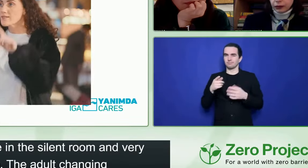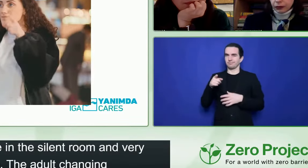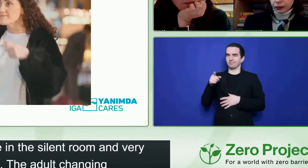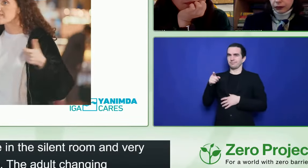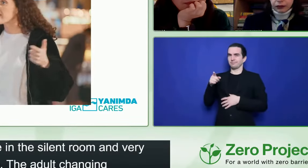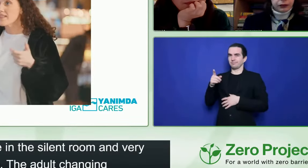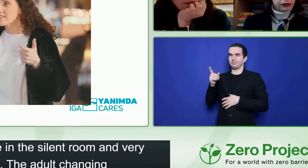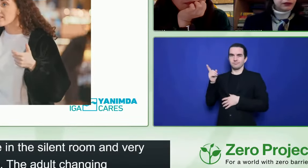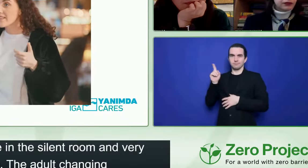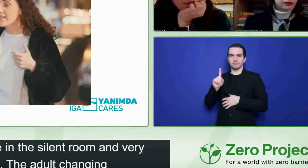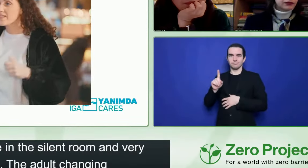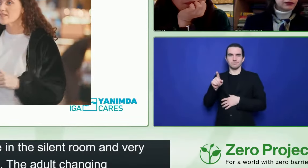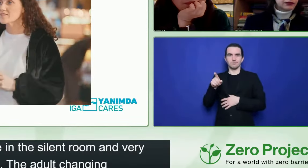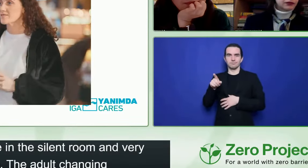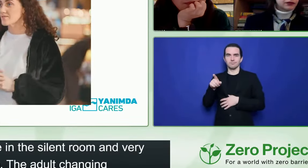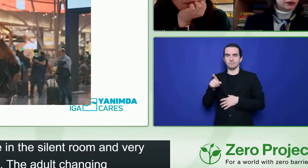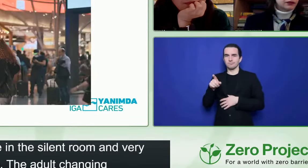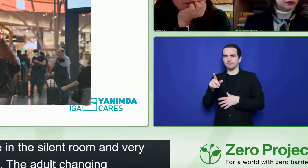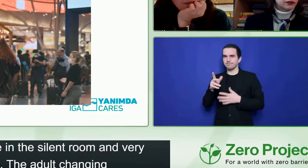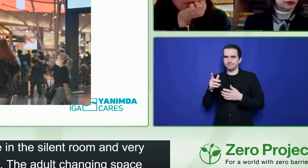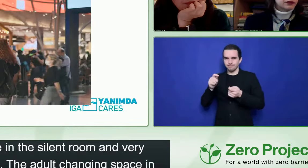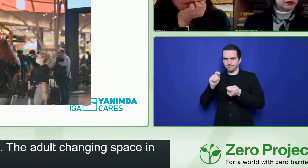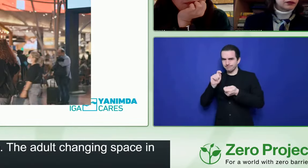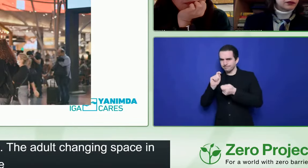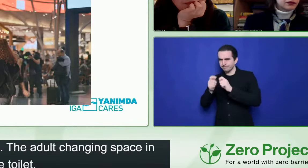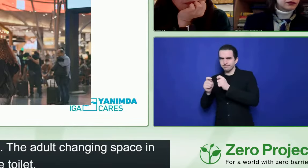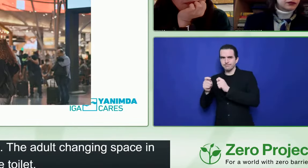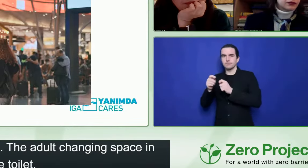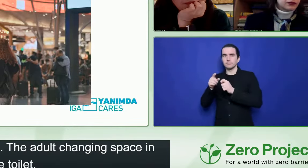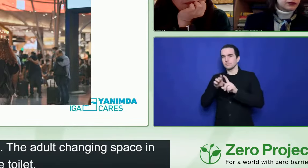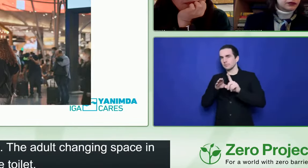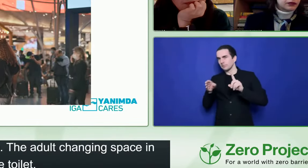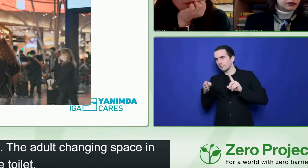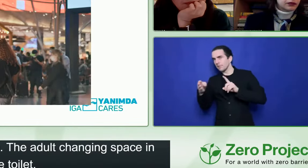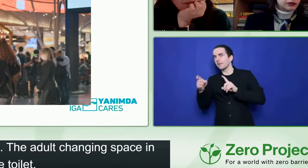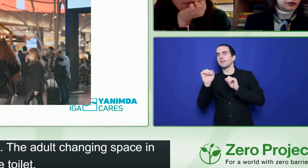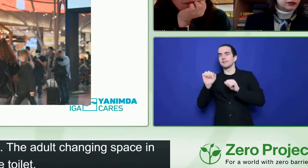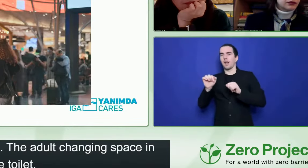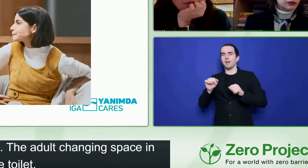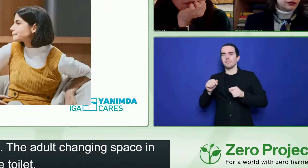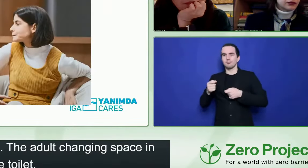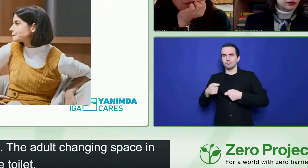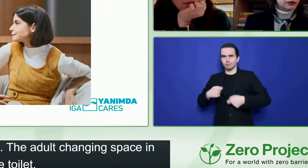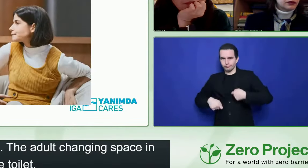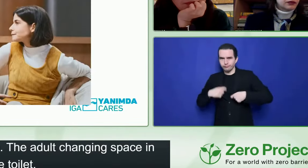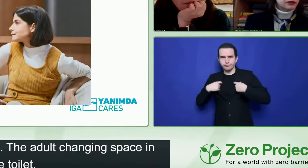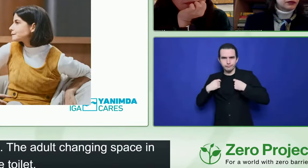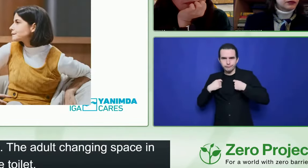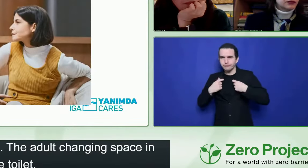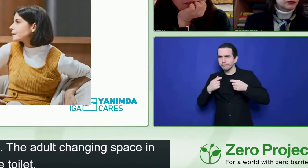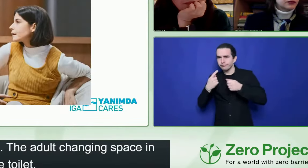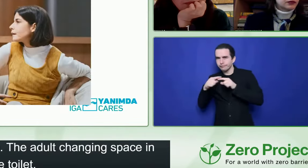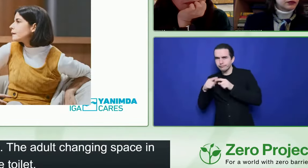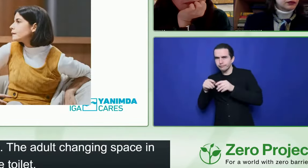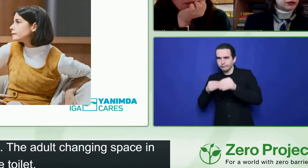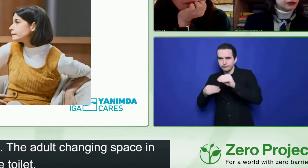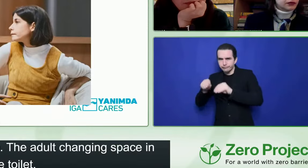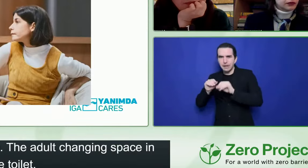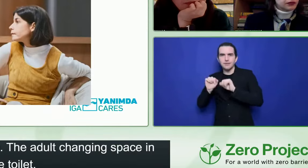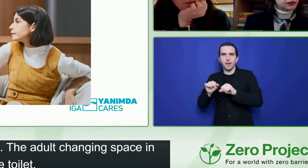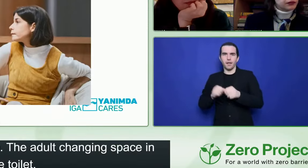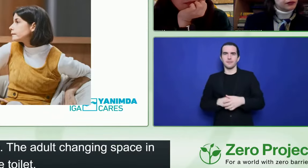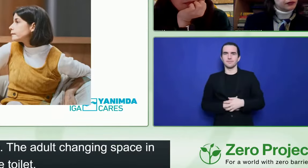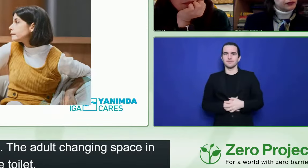The woman with the black jacket gets information from the digital info kiosk with sign language. Passengers with cerebral palsy getting